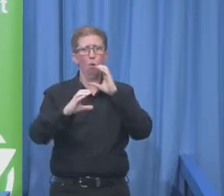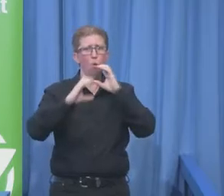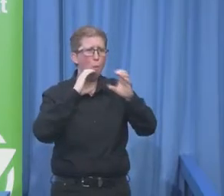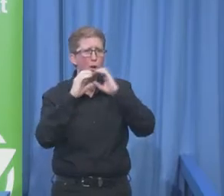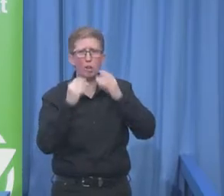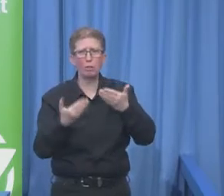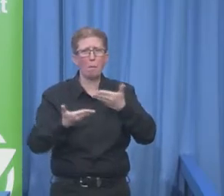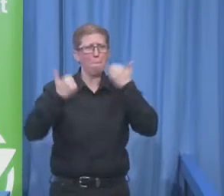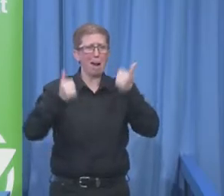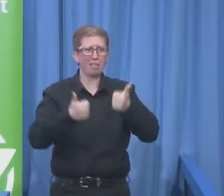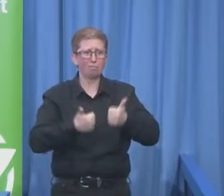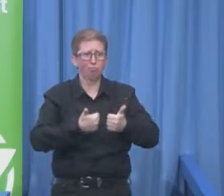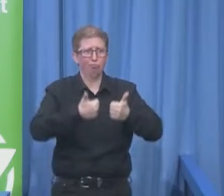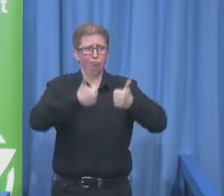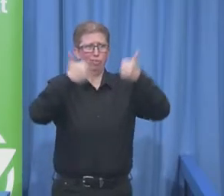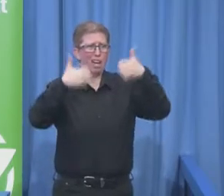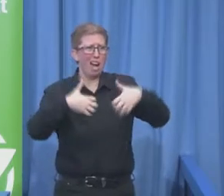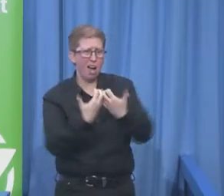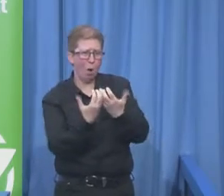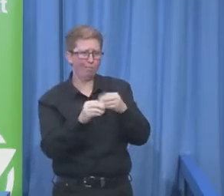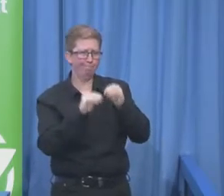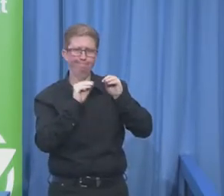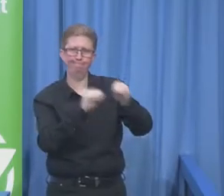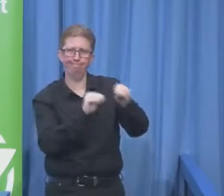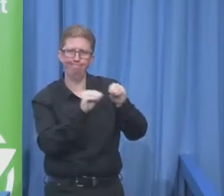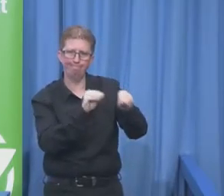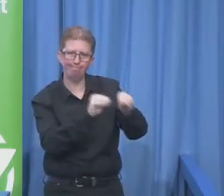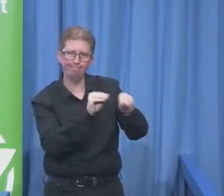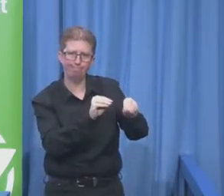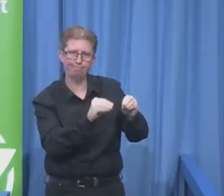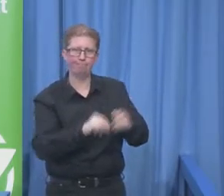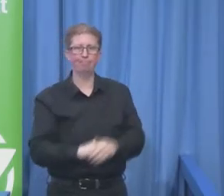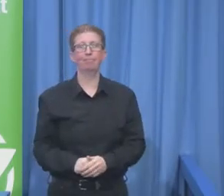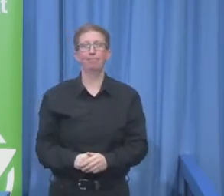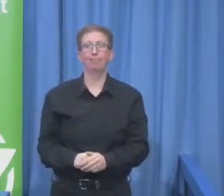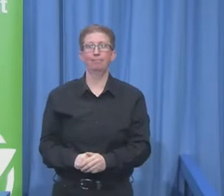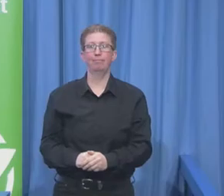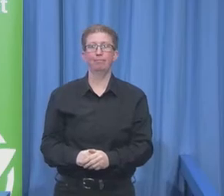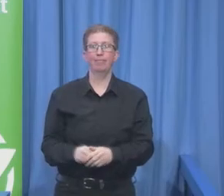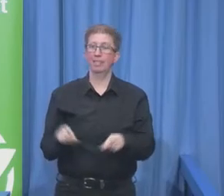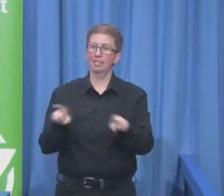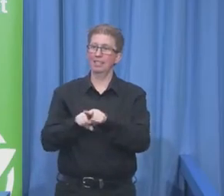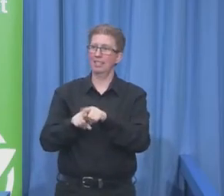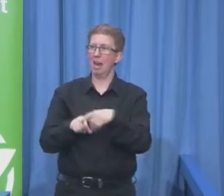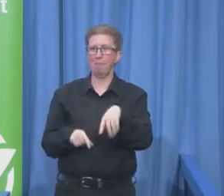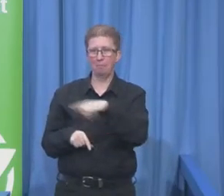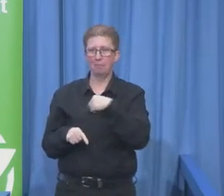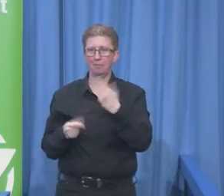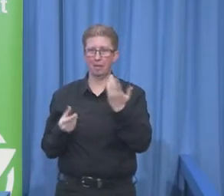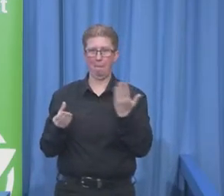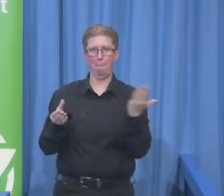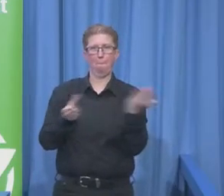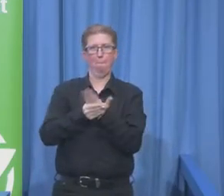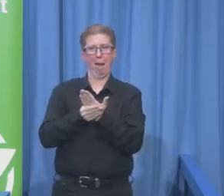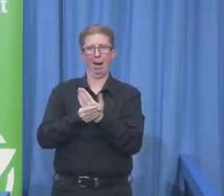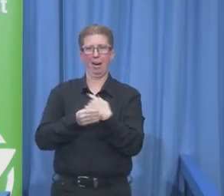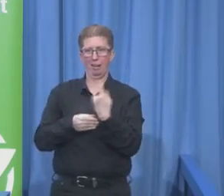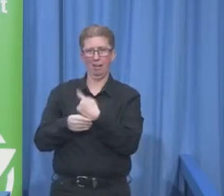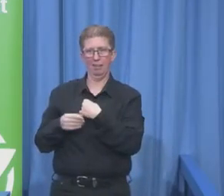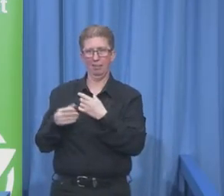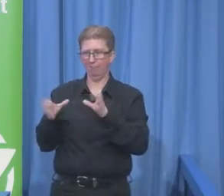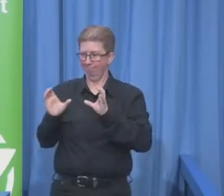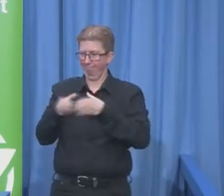is a huge consumer bank, which has employed almost 100 persons with disability on their premise. So for us, it's